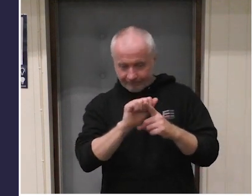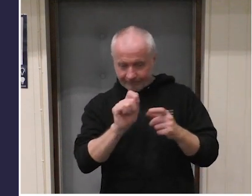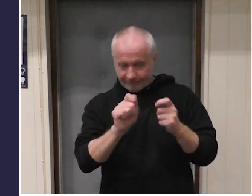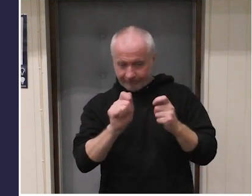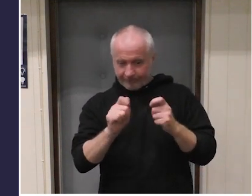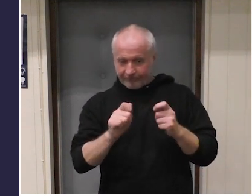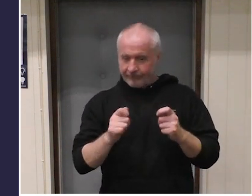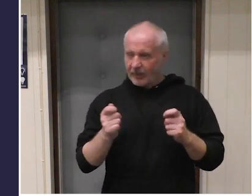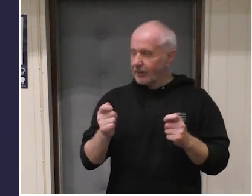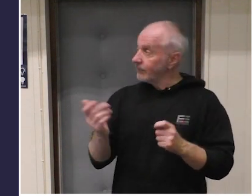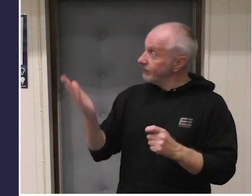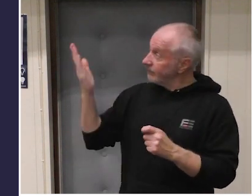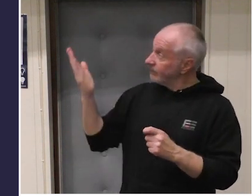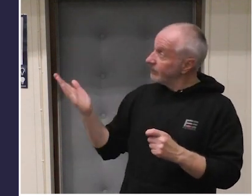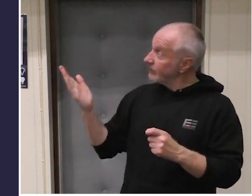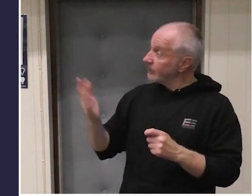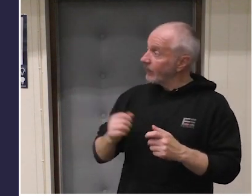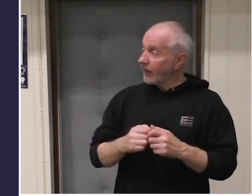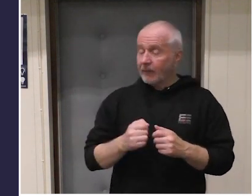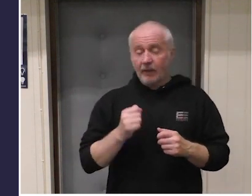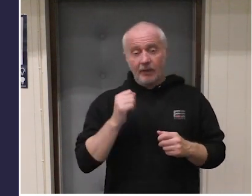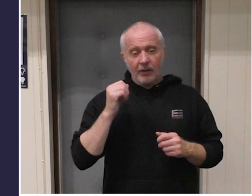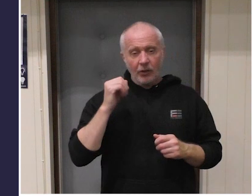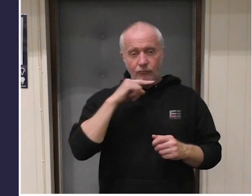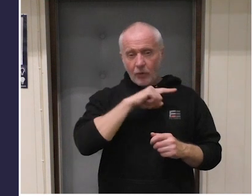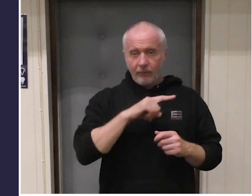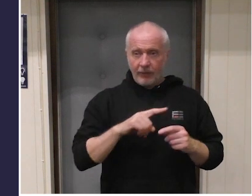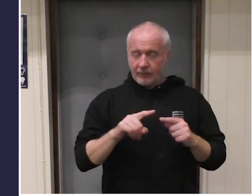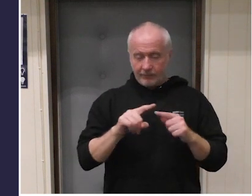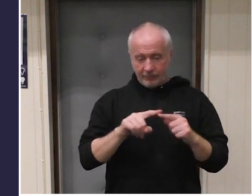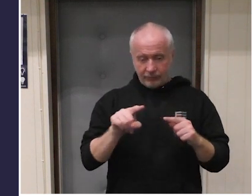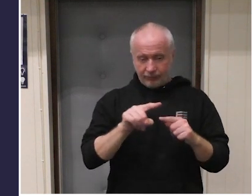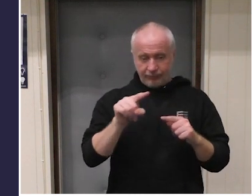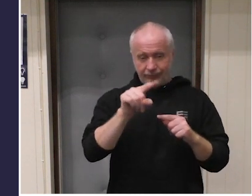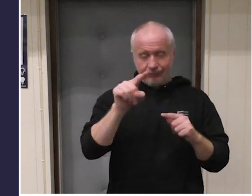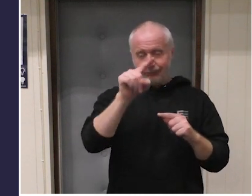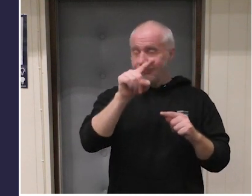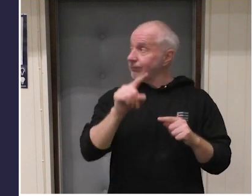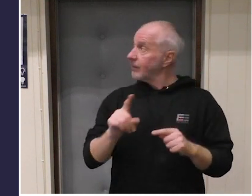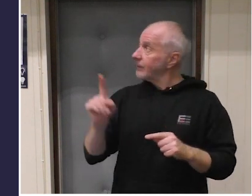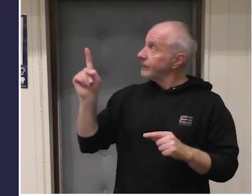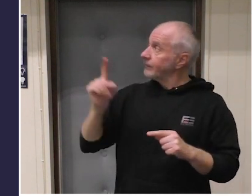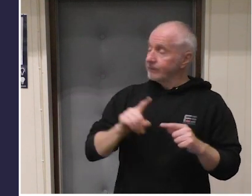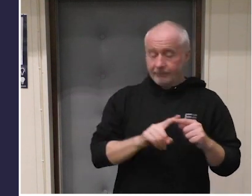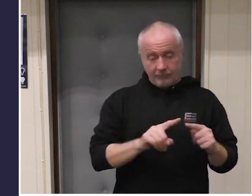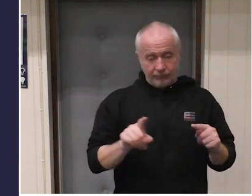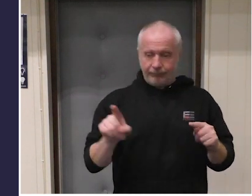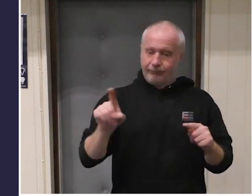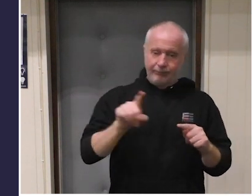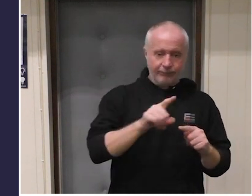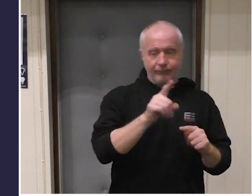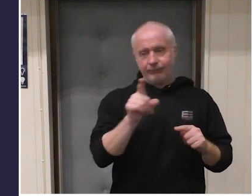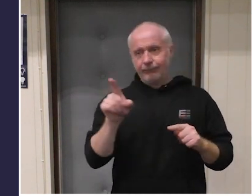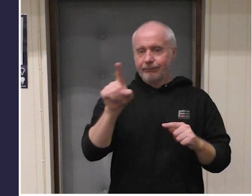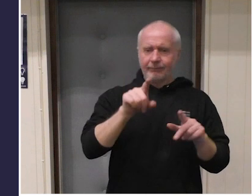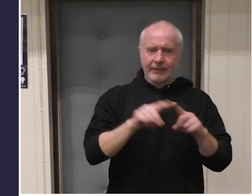you've got a rough, stochastic and varied walk towards the optimum. Yep. So you